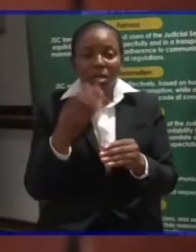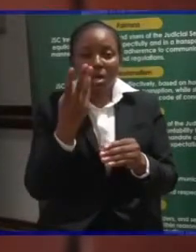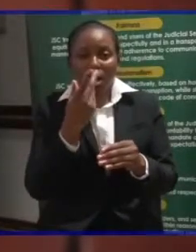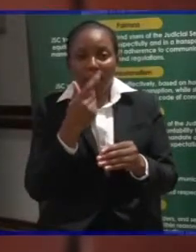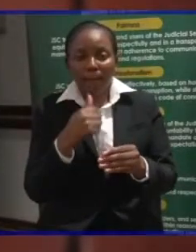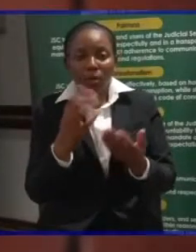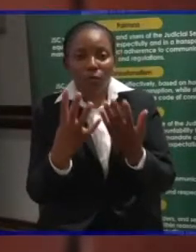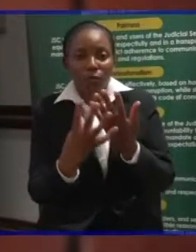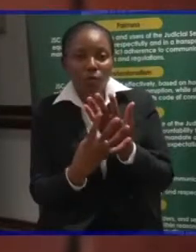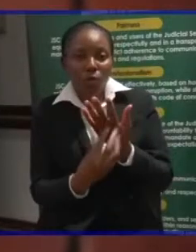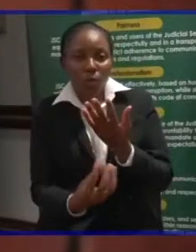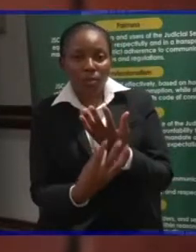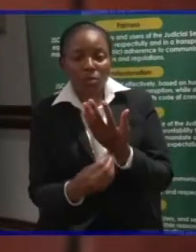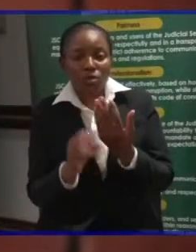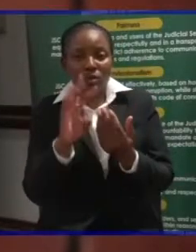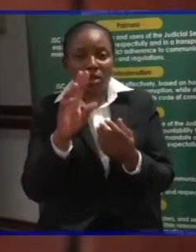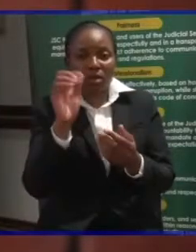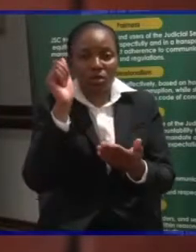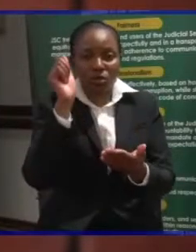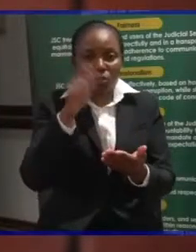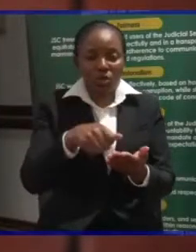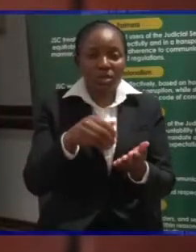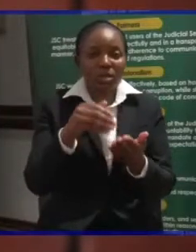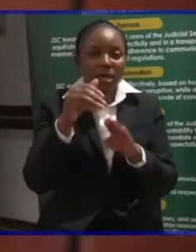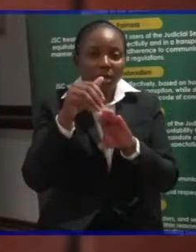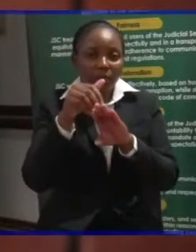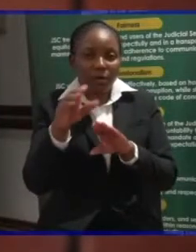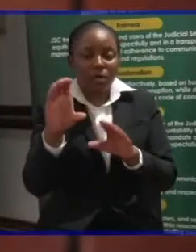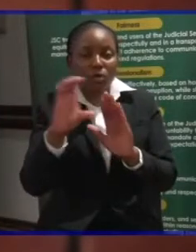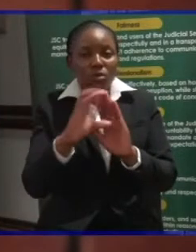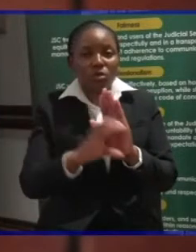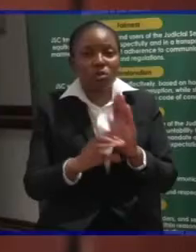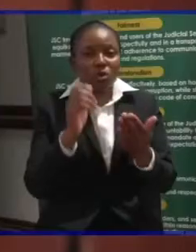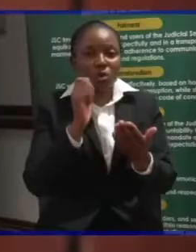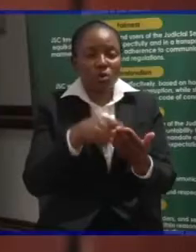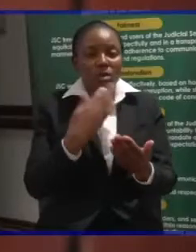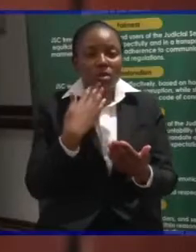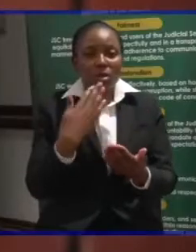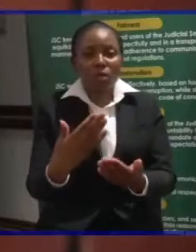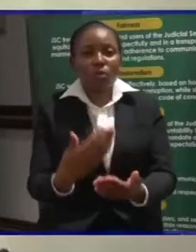copies so that the record can be referred to the Constitutional Court. Thank you.